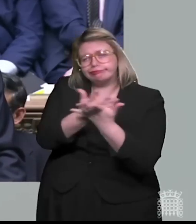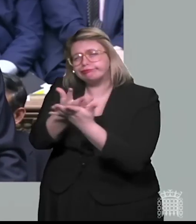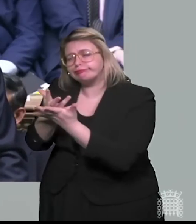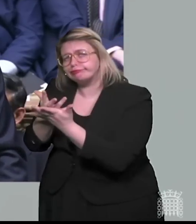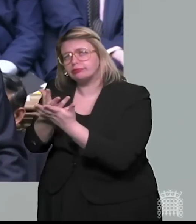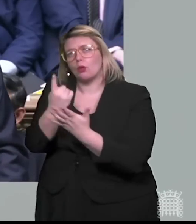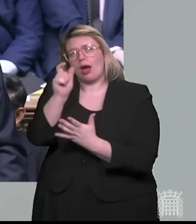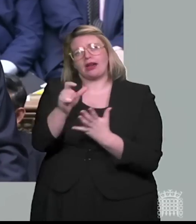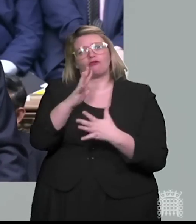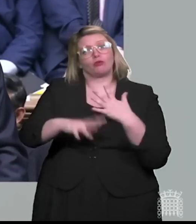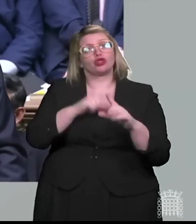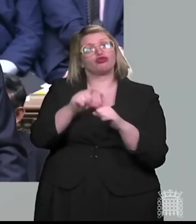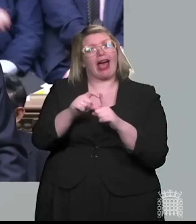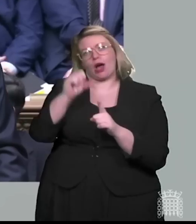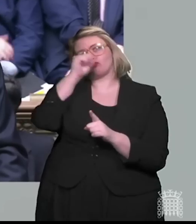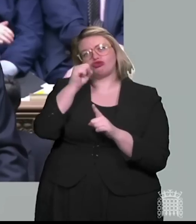from Stroud